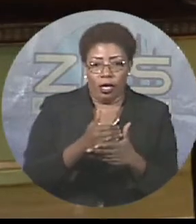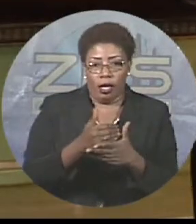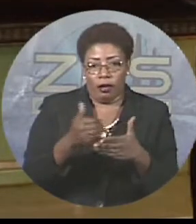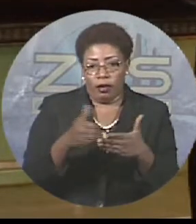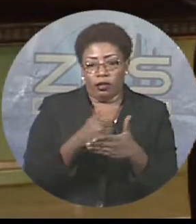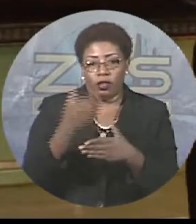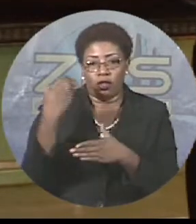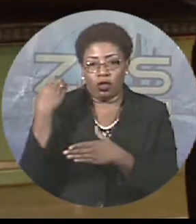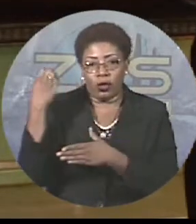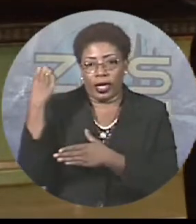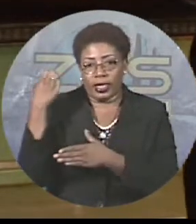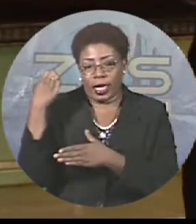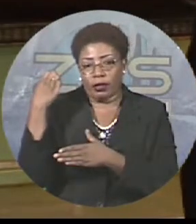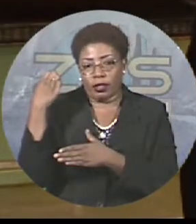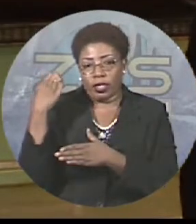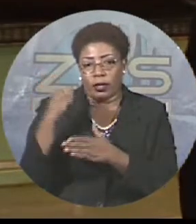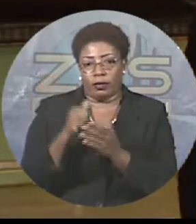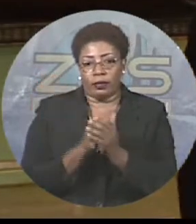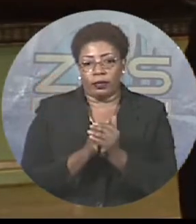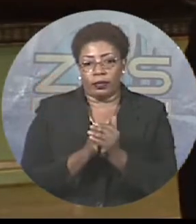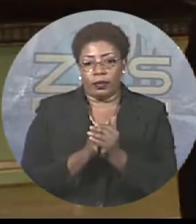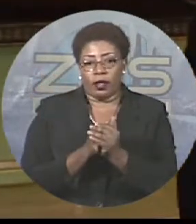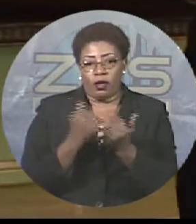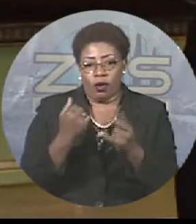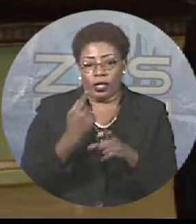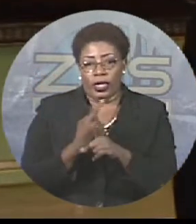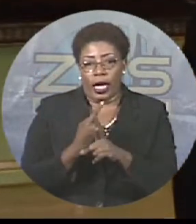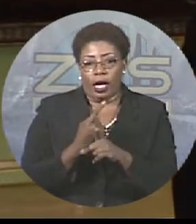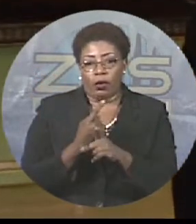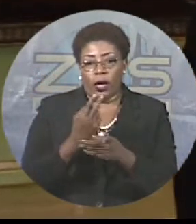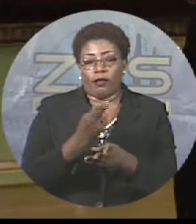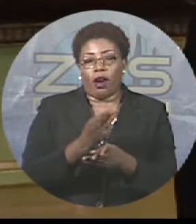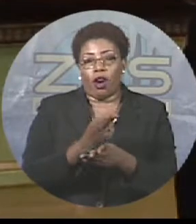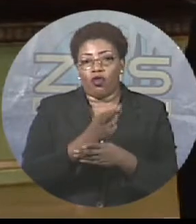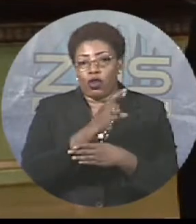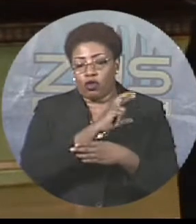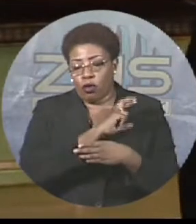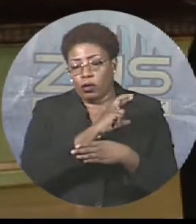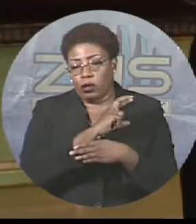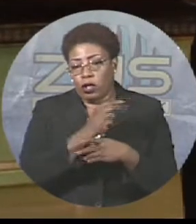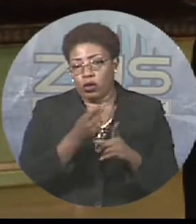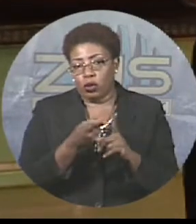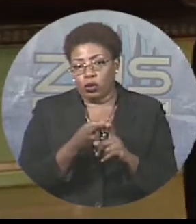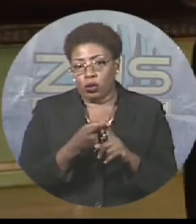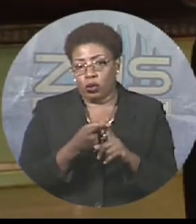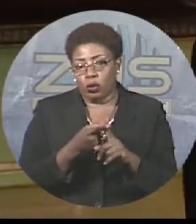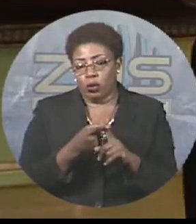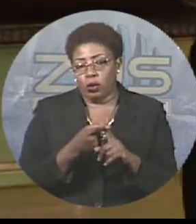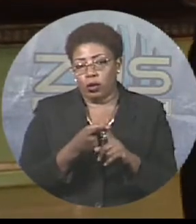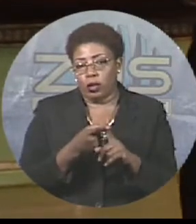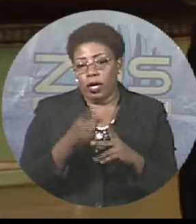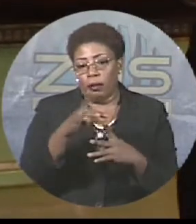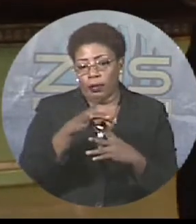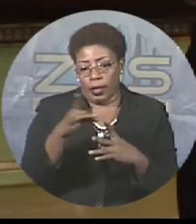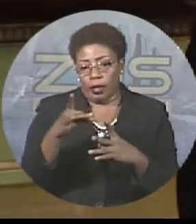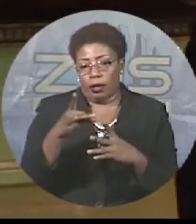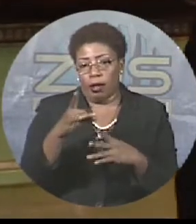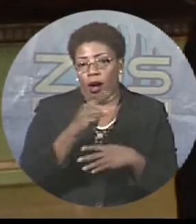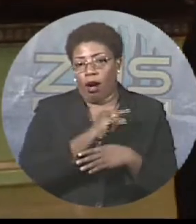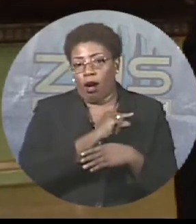chief executive officer. As we speak, a recruitment exercise is ongoing to select a suitably